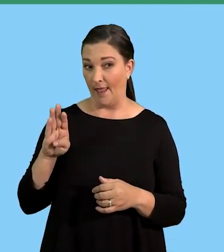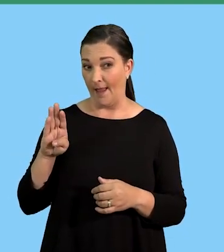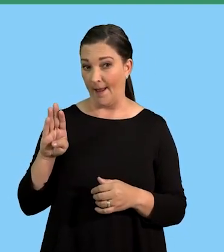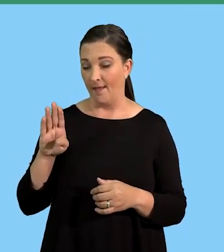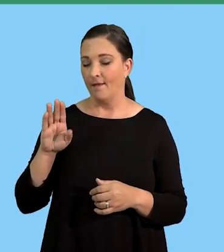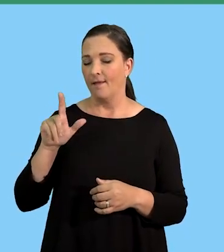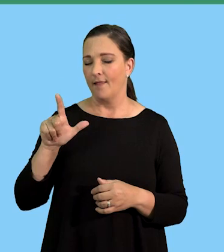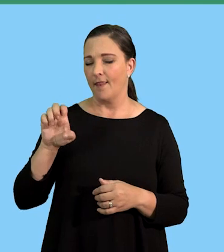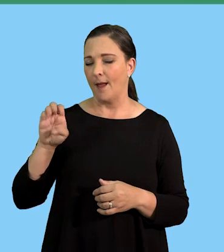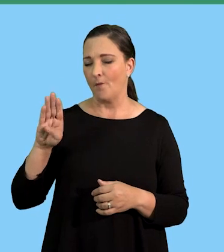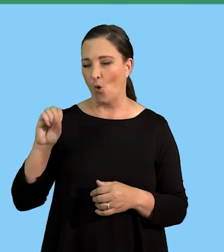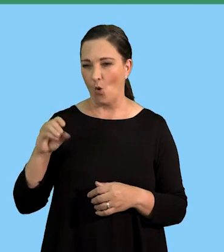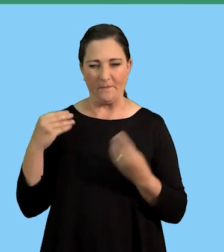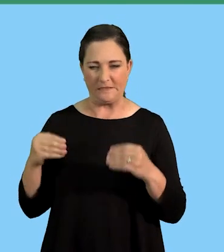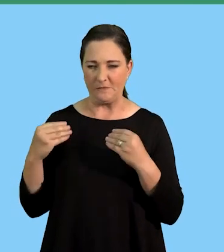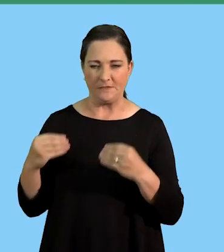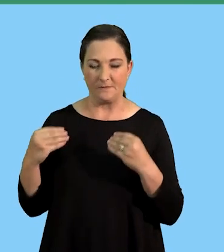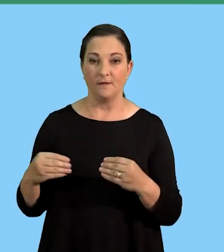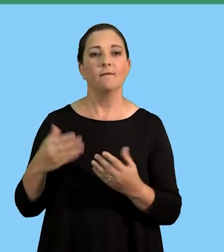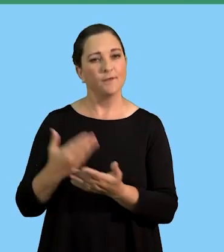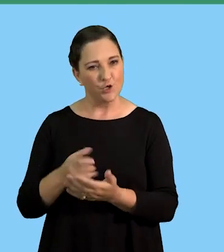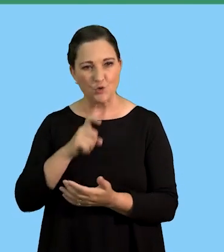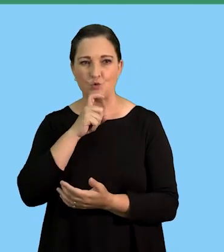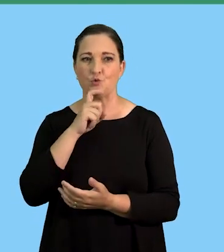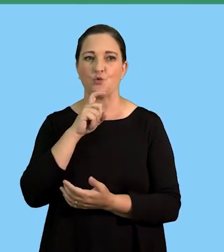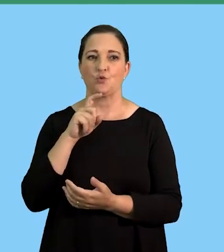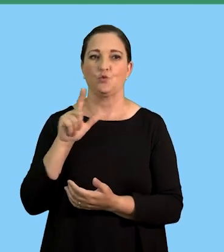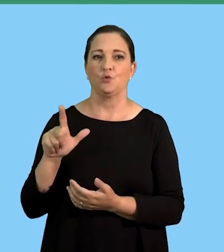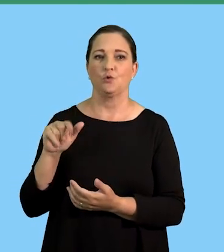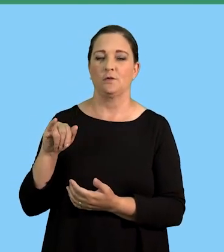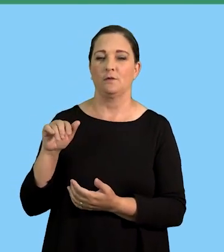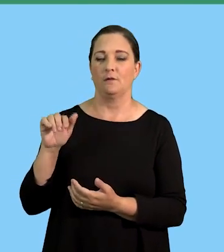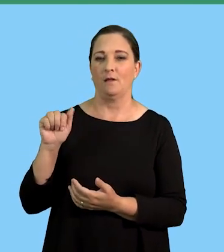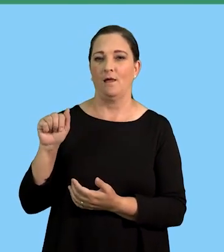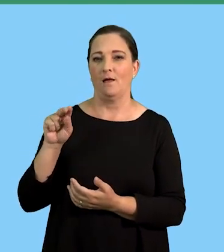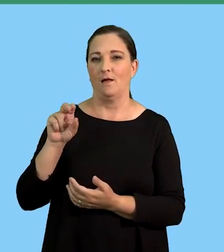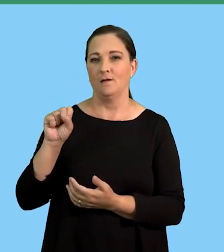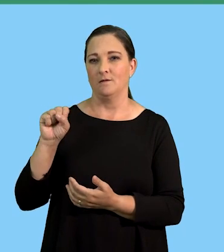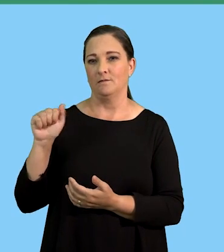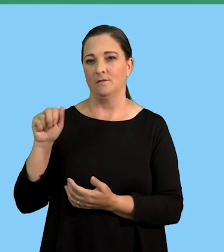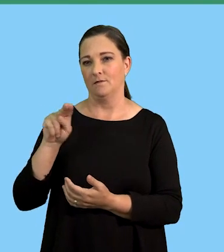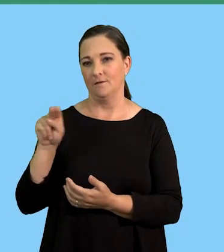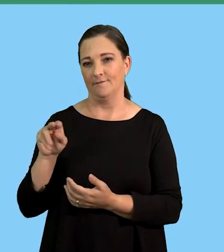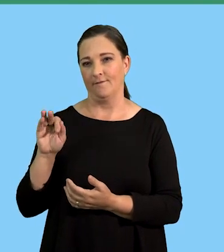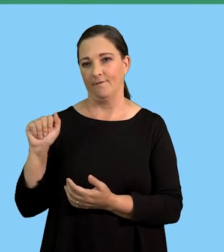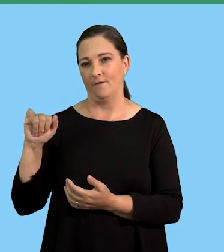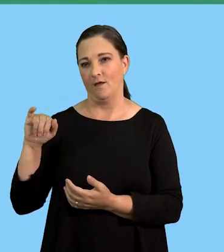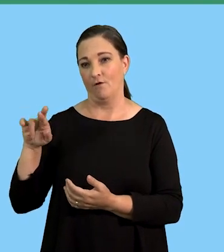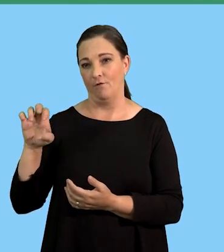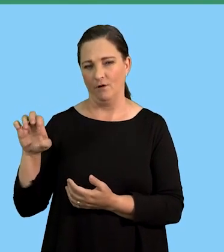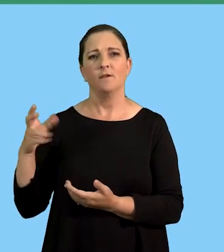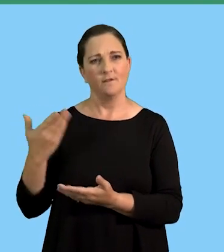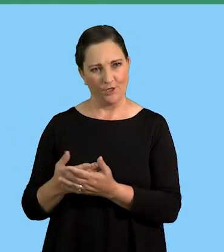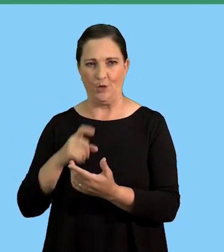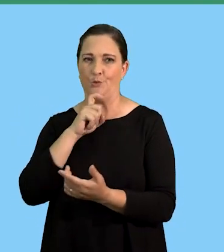very busy, then the leader can decide to use Liza's fair. And when you are looking into charismatic, in a situation whereby they want to sell the